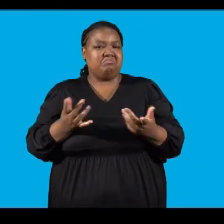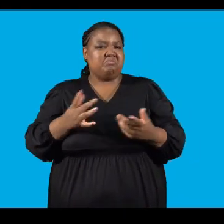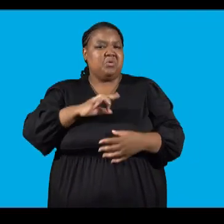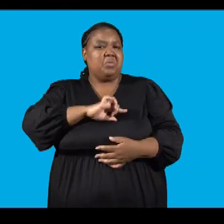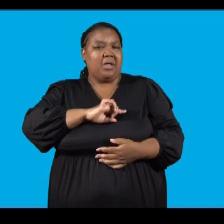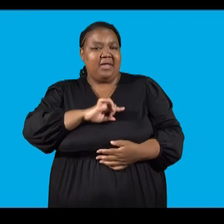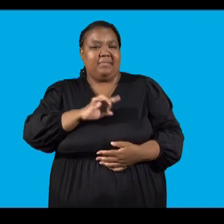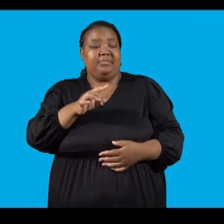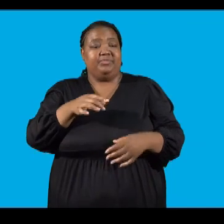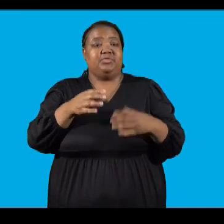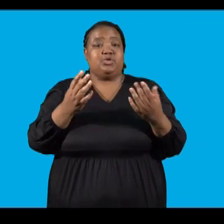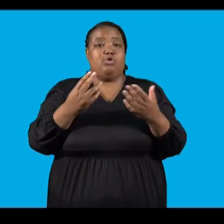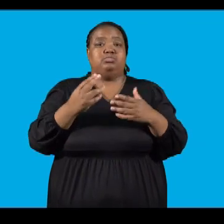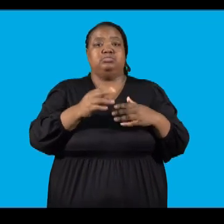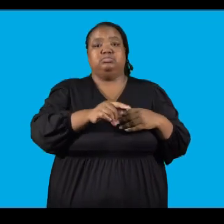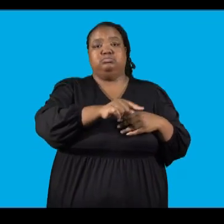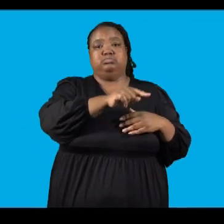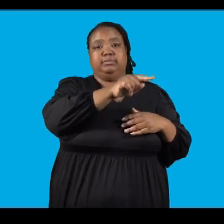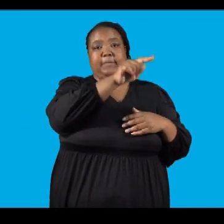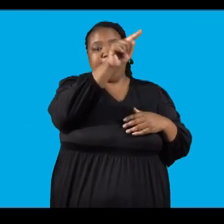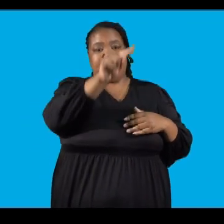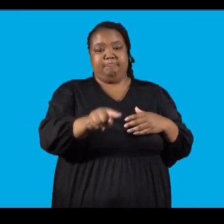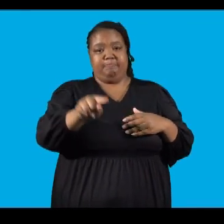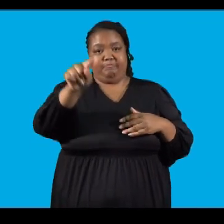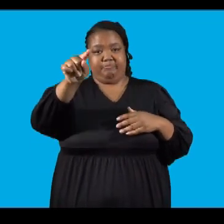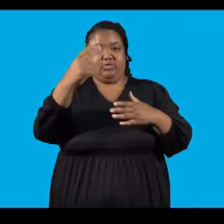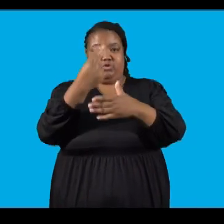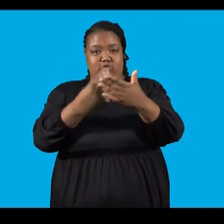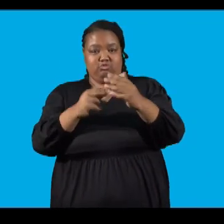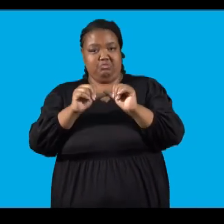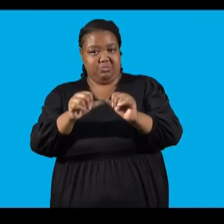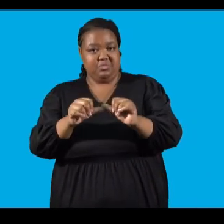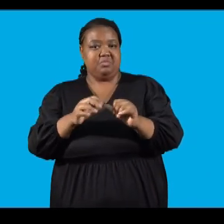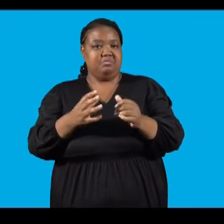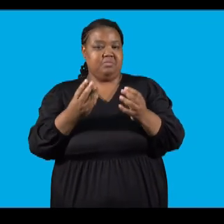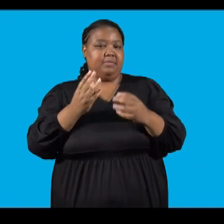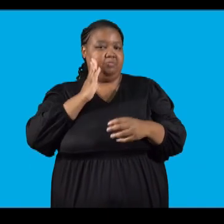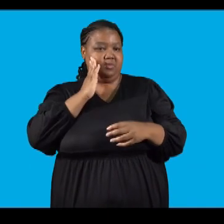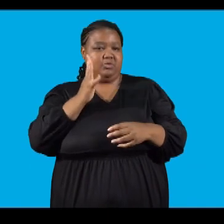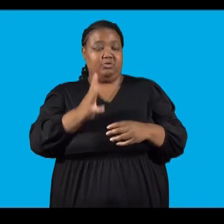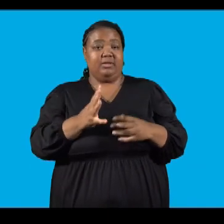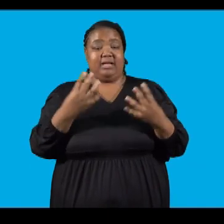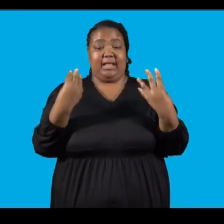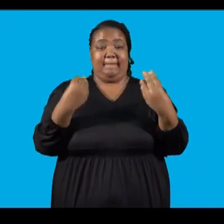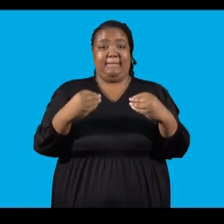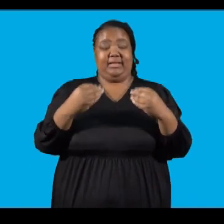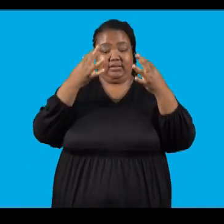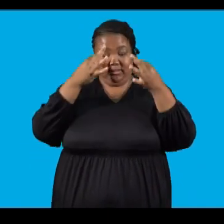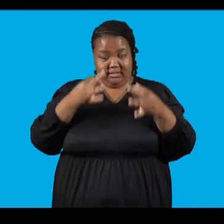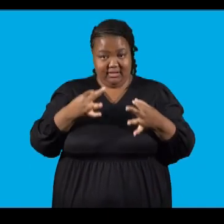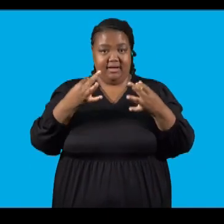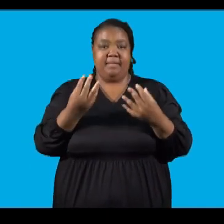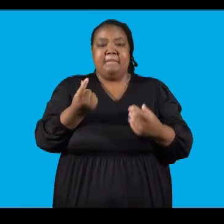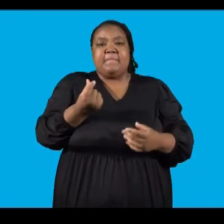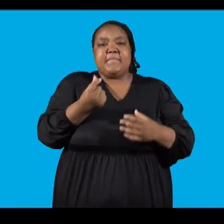find out as we proceed with drawing our graph. So let's say the firm decides to increase the